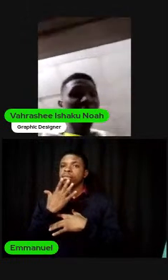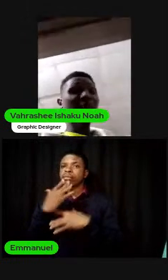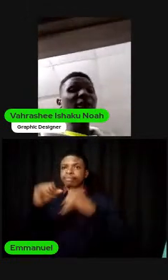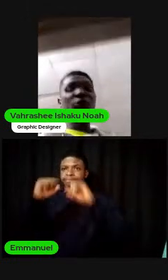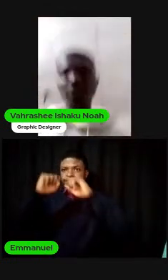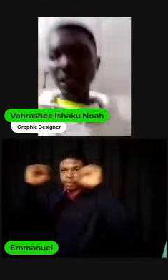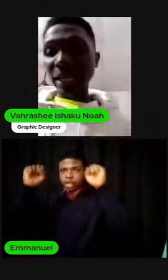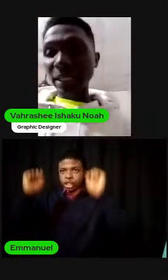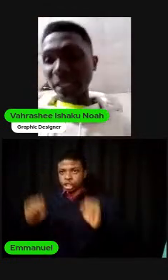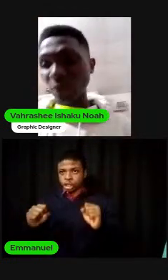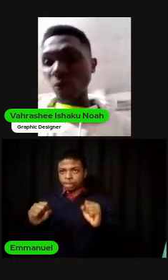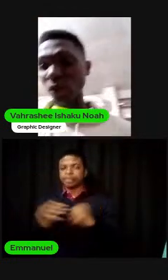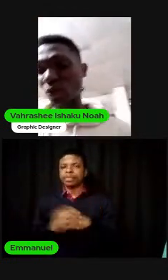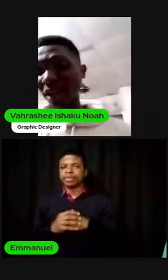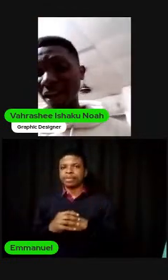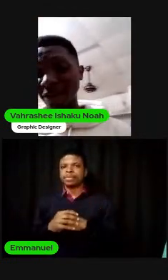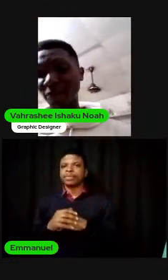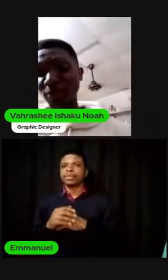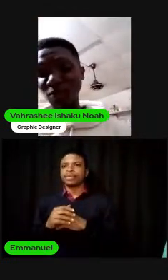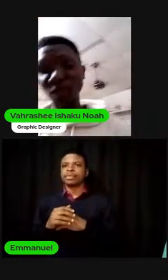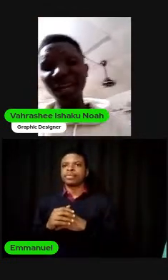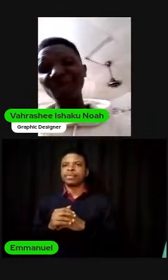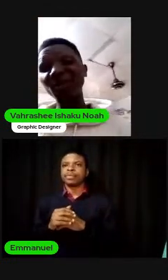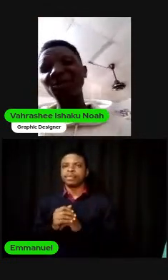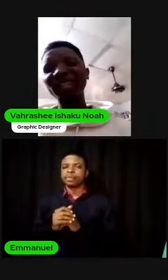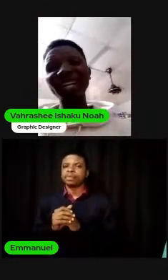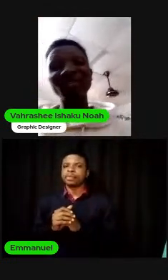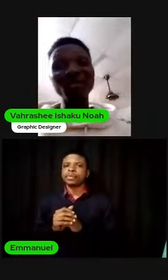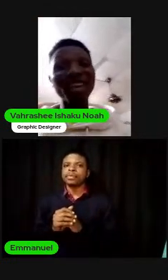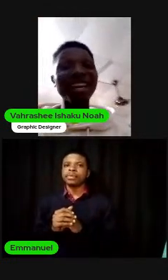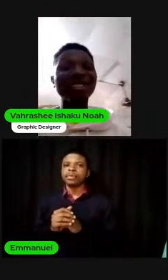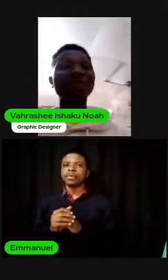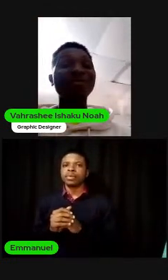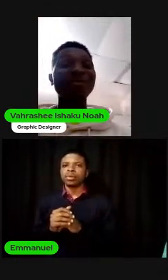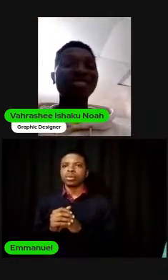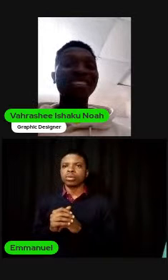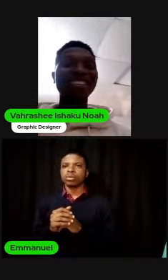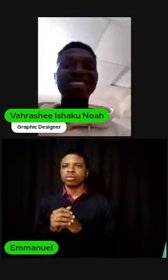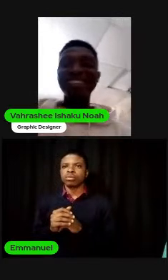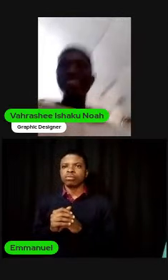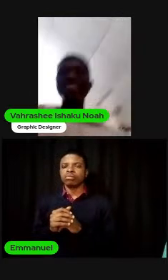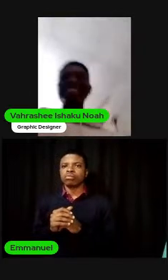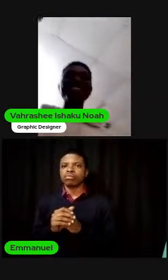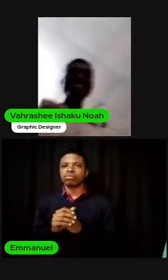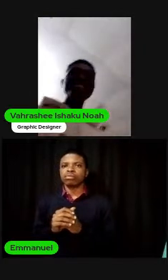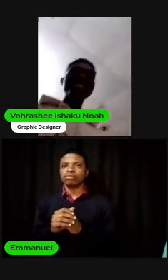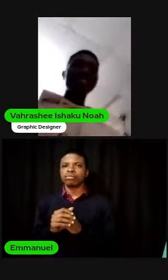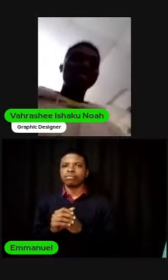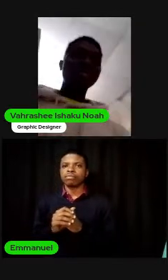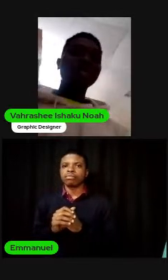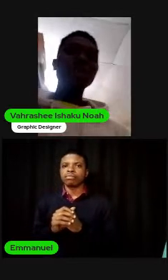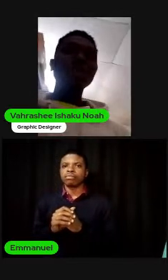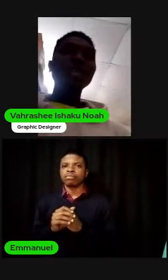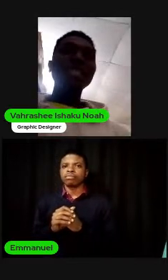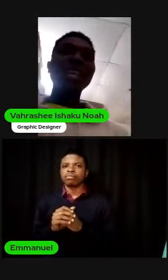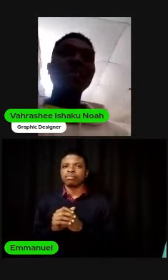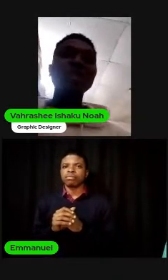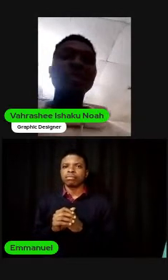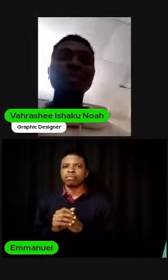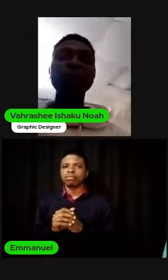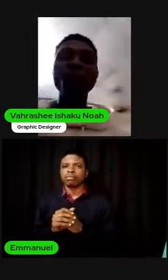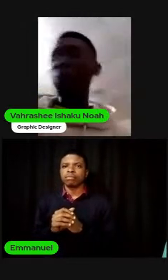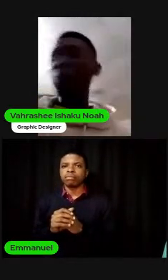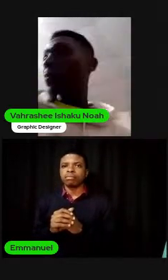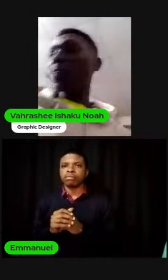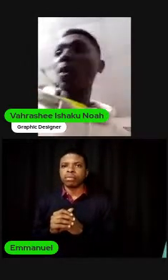let's just delve into it and see what we have. I don't want to start giving you a heads up. Okay. So next